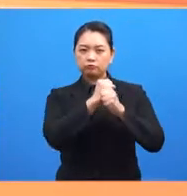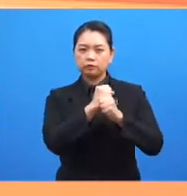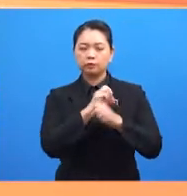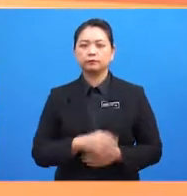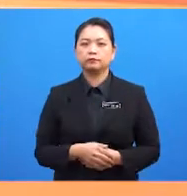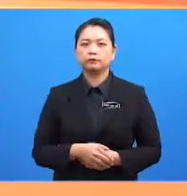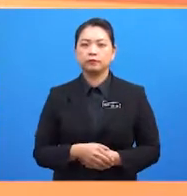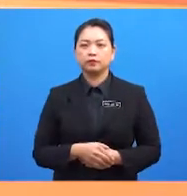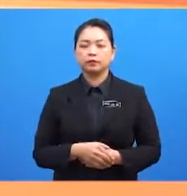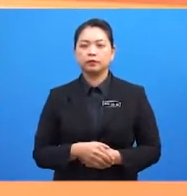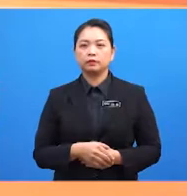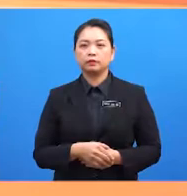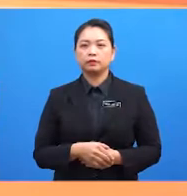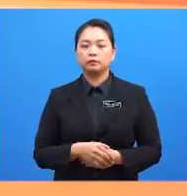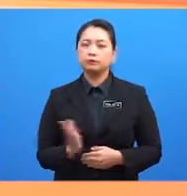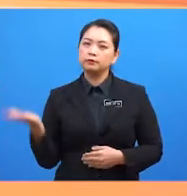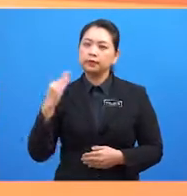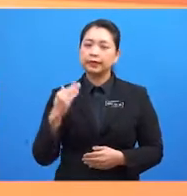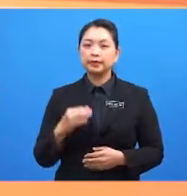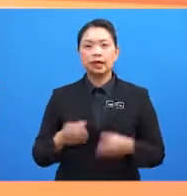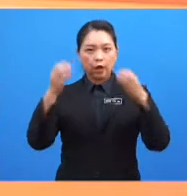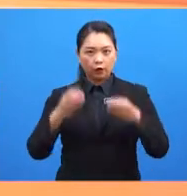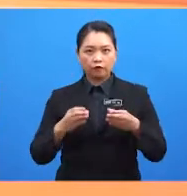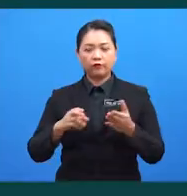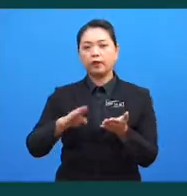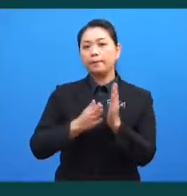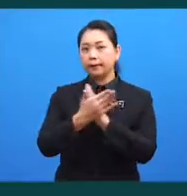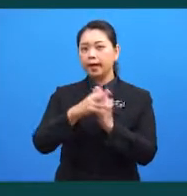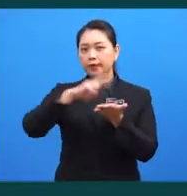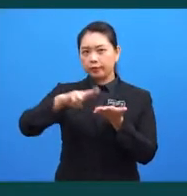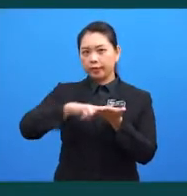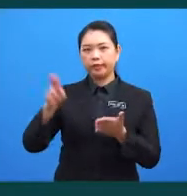confirm our prediction by quickly reading the whole paragraph.